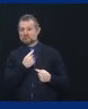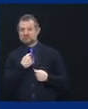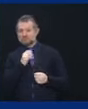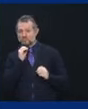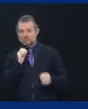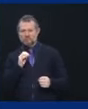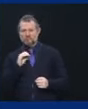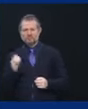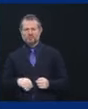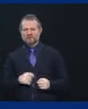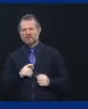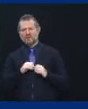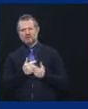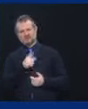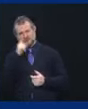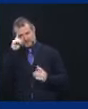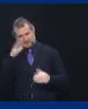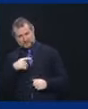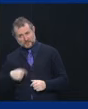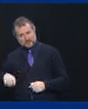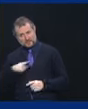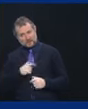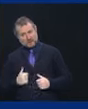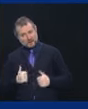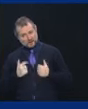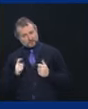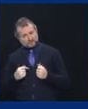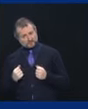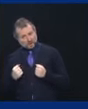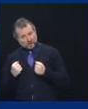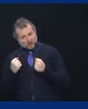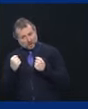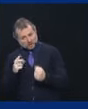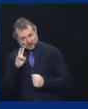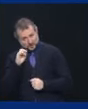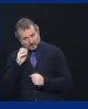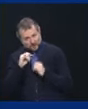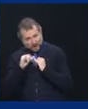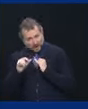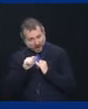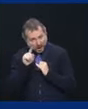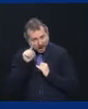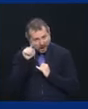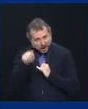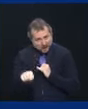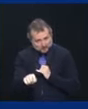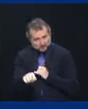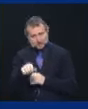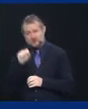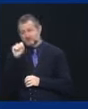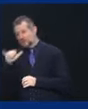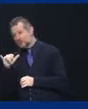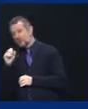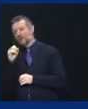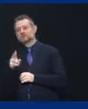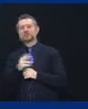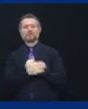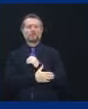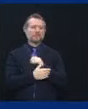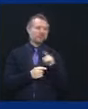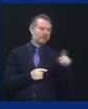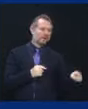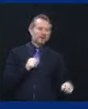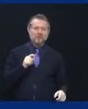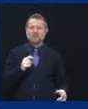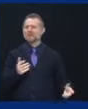drive 70 or 90 miles away to Syracuse or Potsdam to a state-run clinic to get a shot? Thank you. Yeah. Jeff, let's make sure we